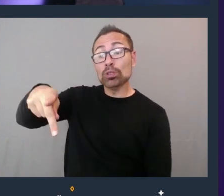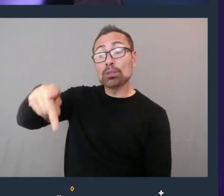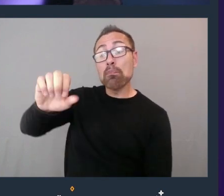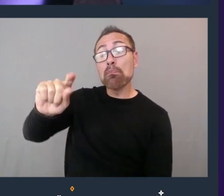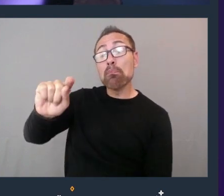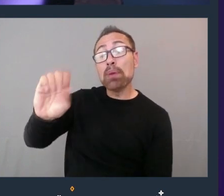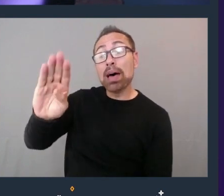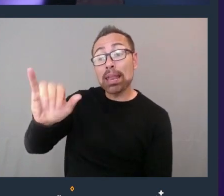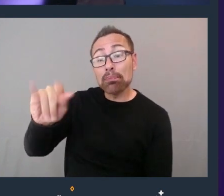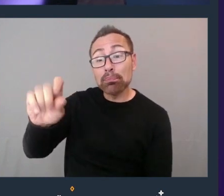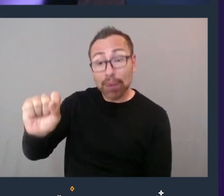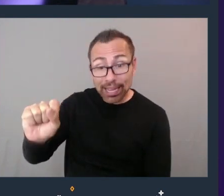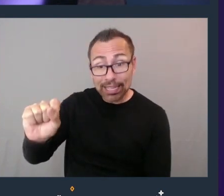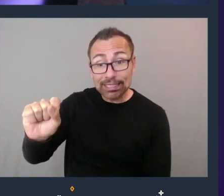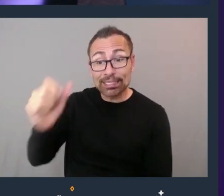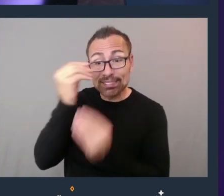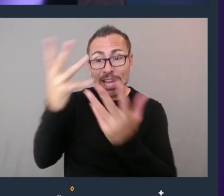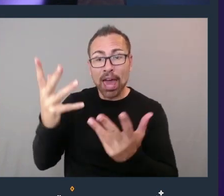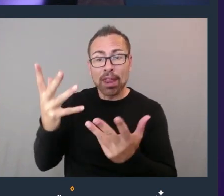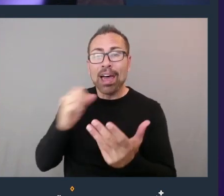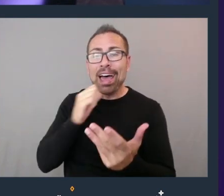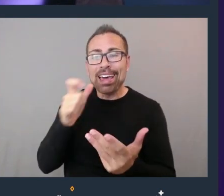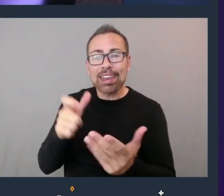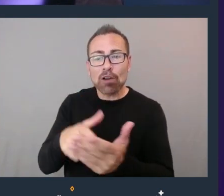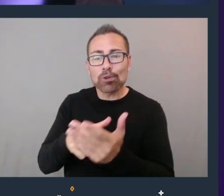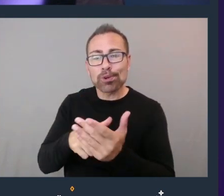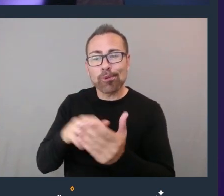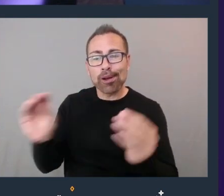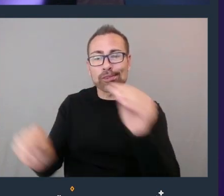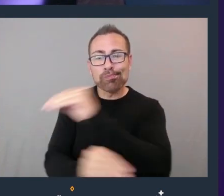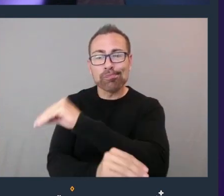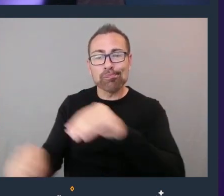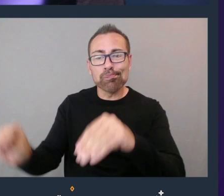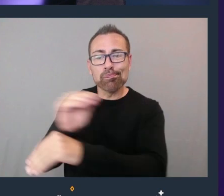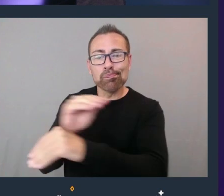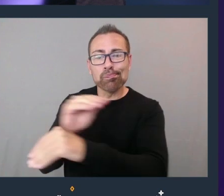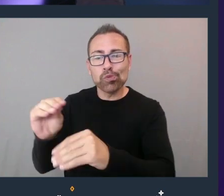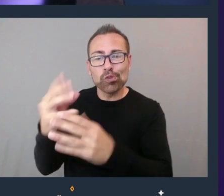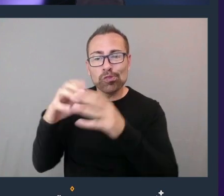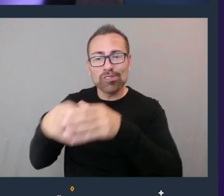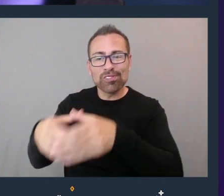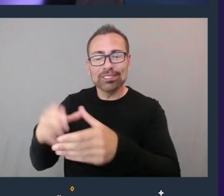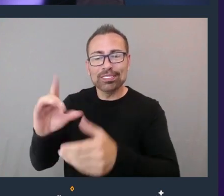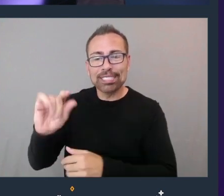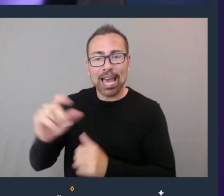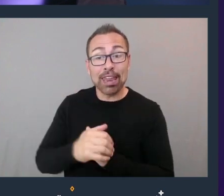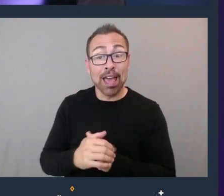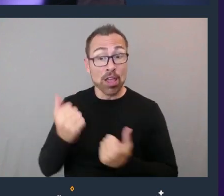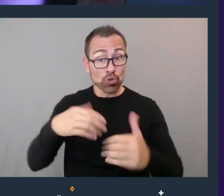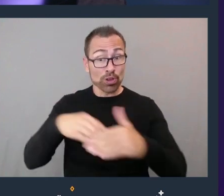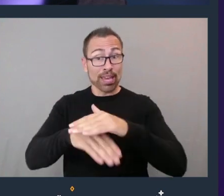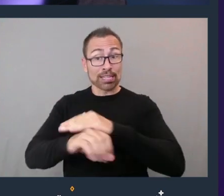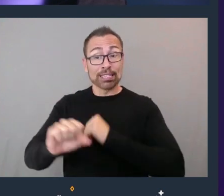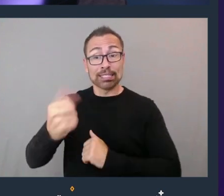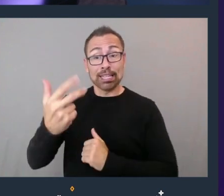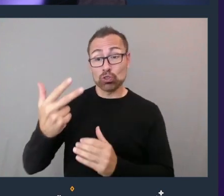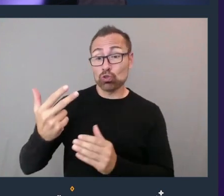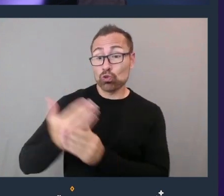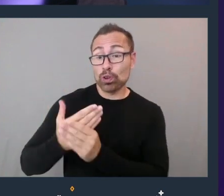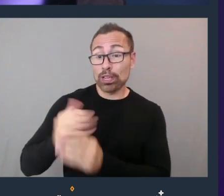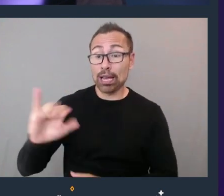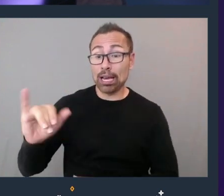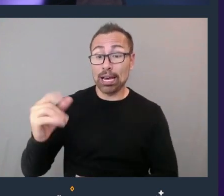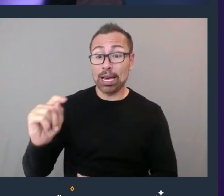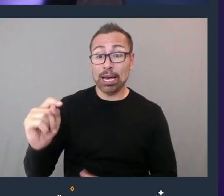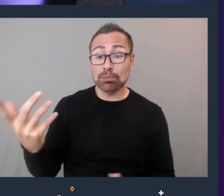single byte anywhere. And you can directly access the S3 objects without having to create copies. For data providers, you're now able to